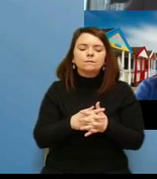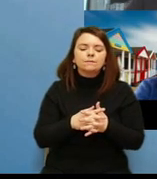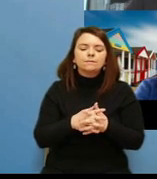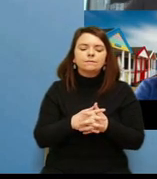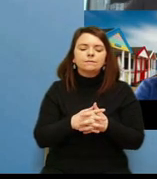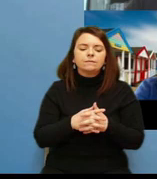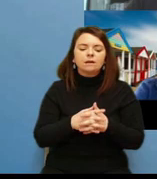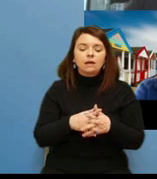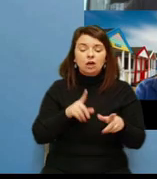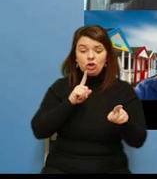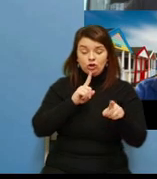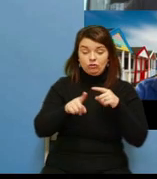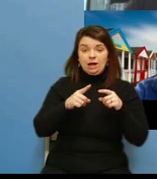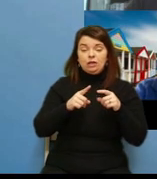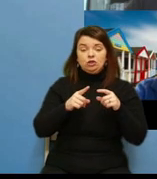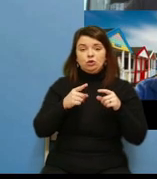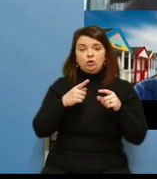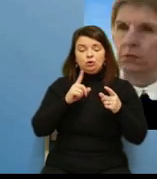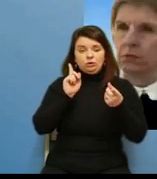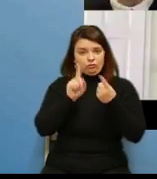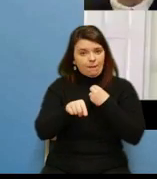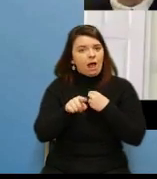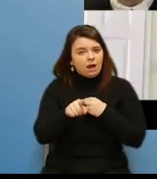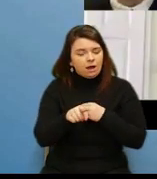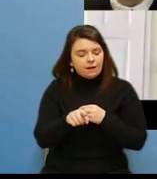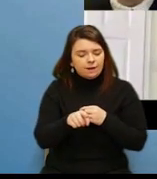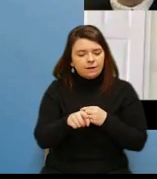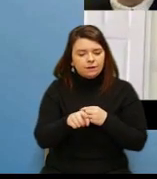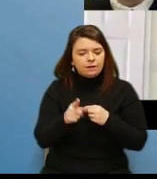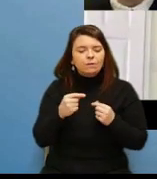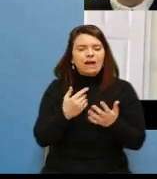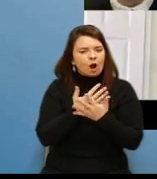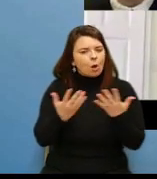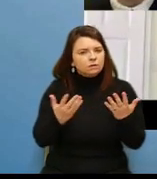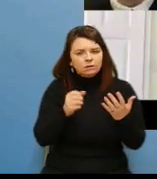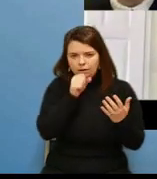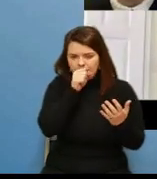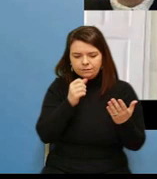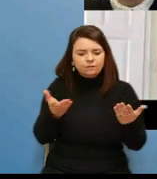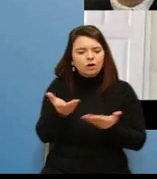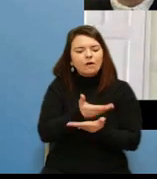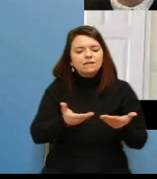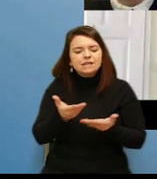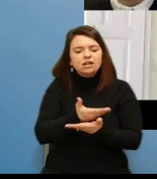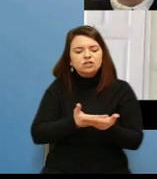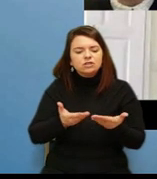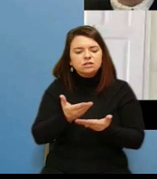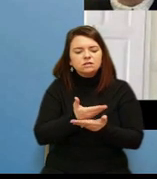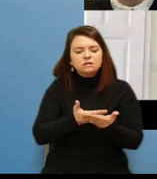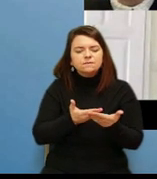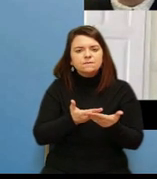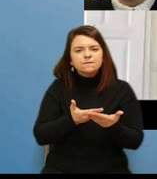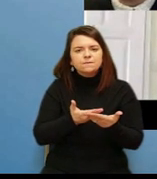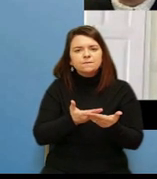Andrew. Yeah, thanks. Trying to provide some answers to some of that from a Healthwatch angle. We've had a